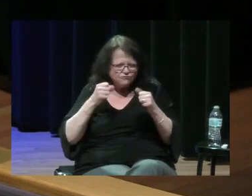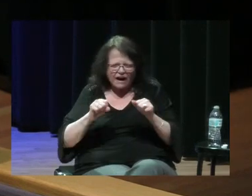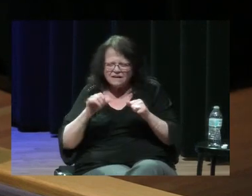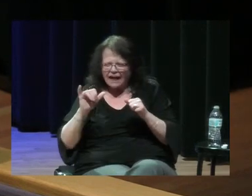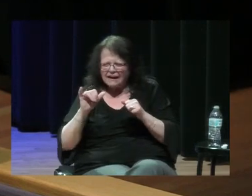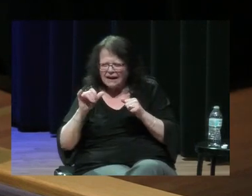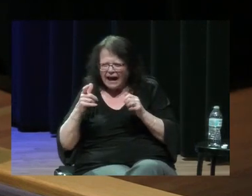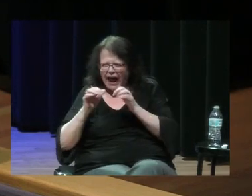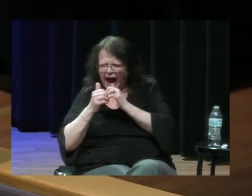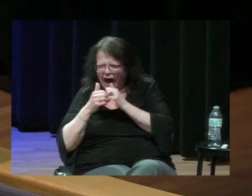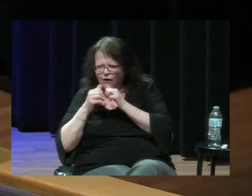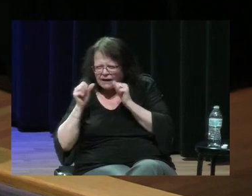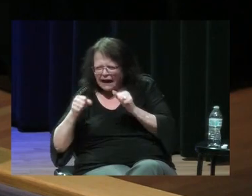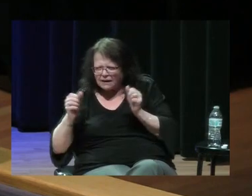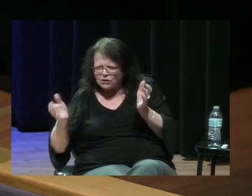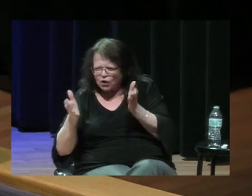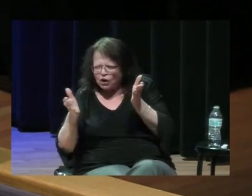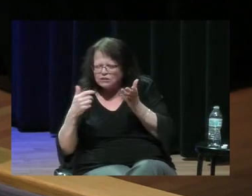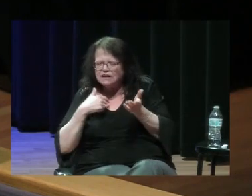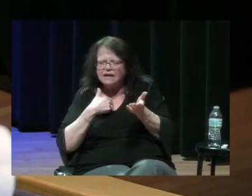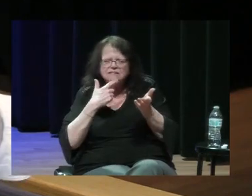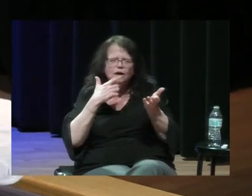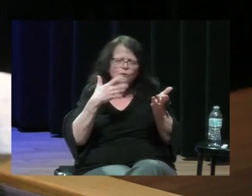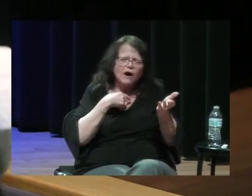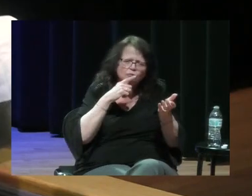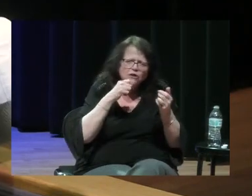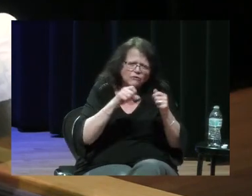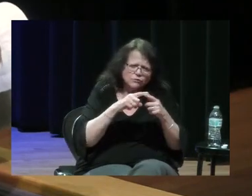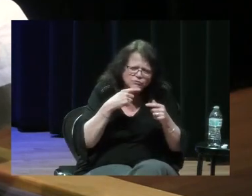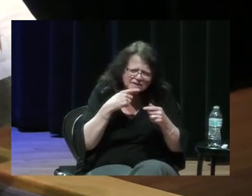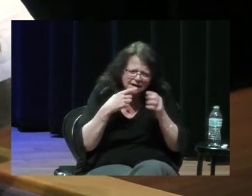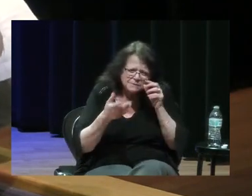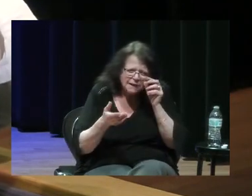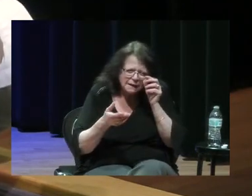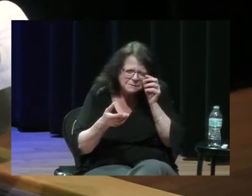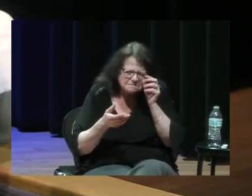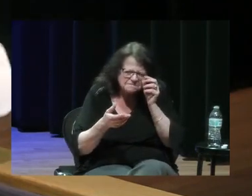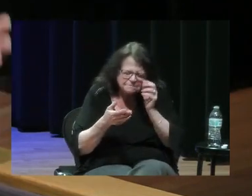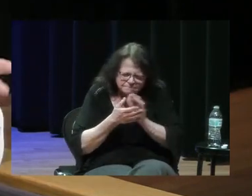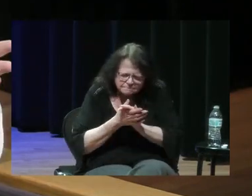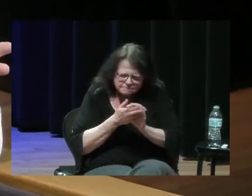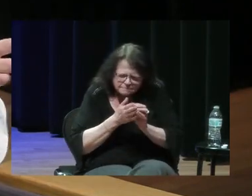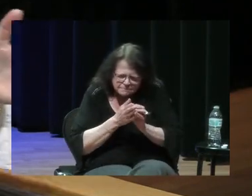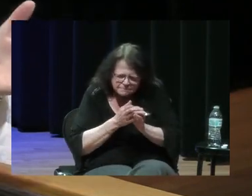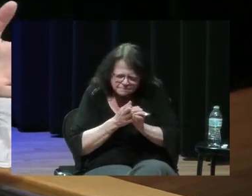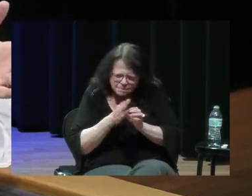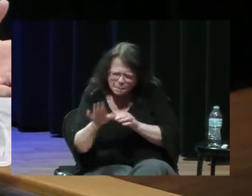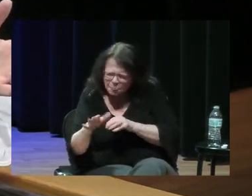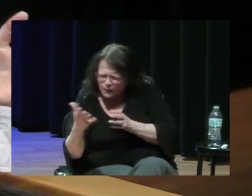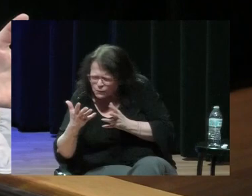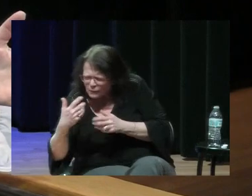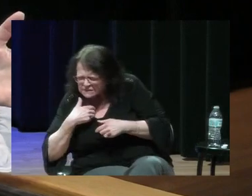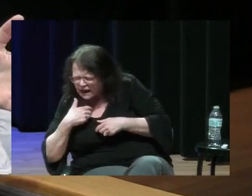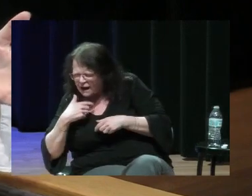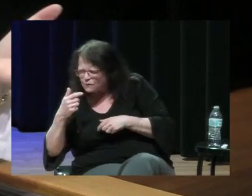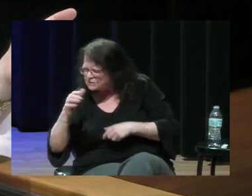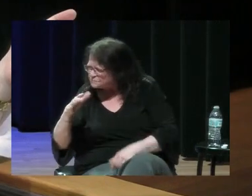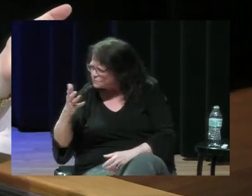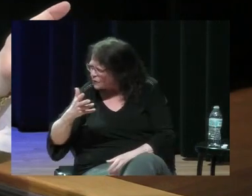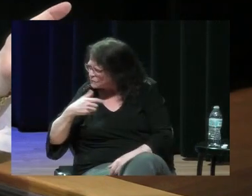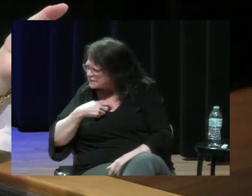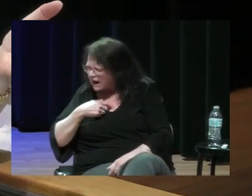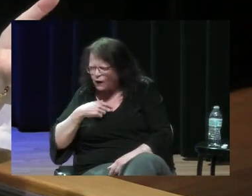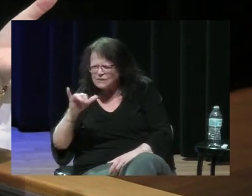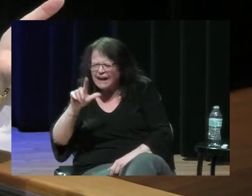you encourage? Like, I really try to say, it's like, you know, it's like you kind of like What is it? What was I watching? Oh, it was